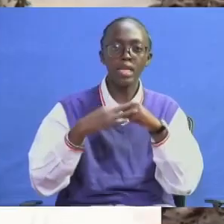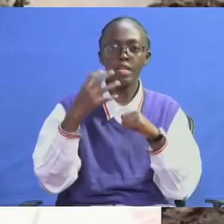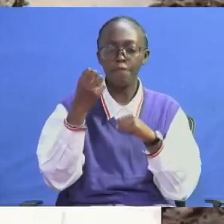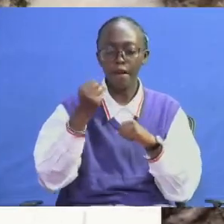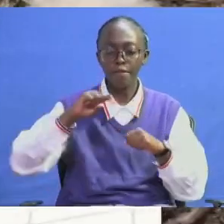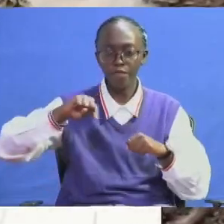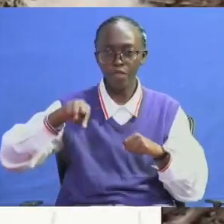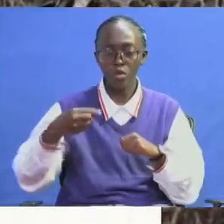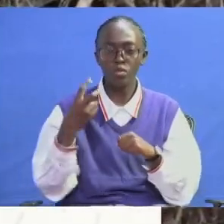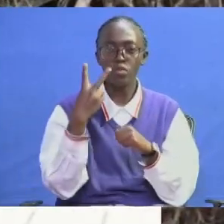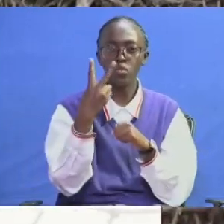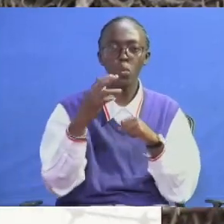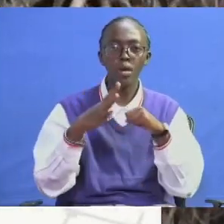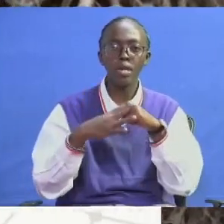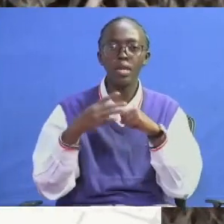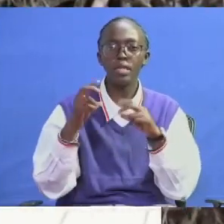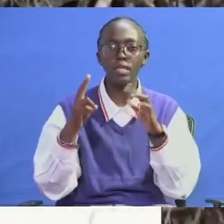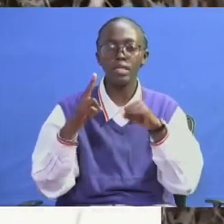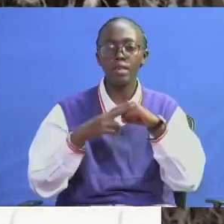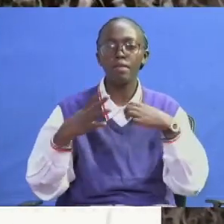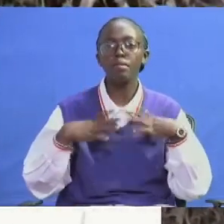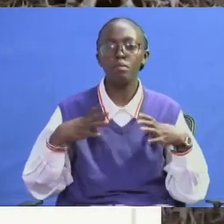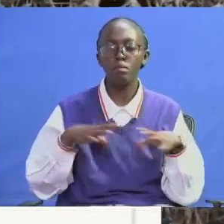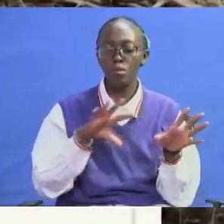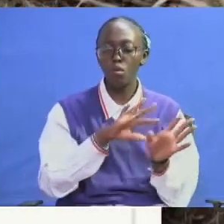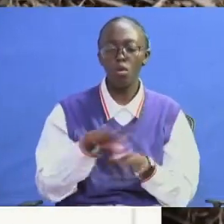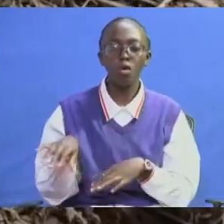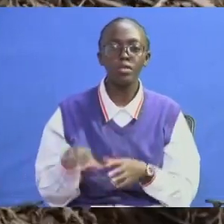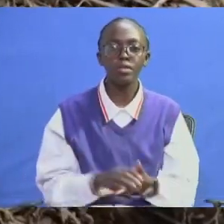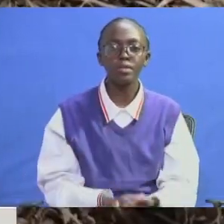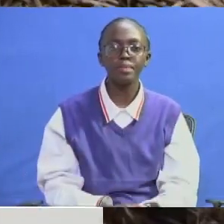185,297 persons displaced.